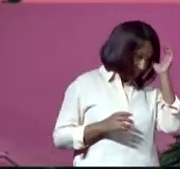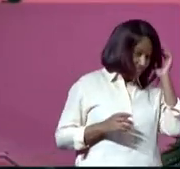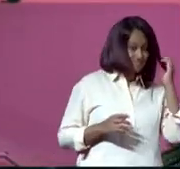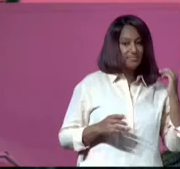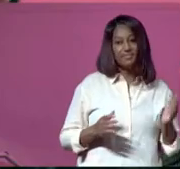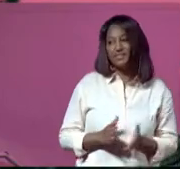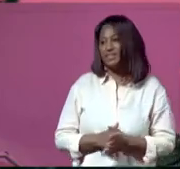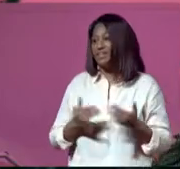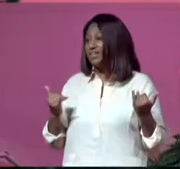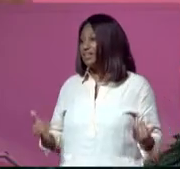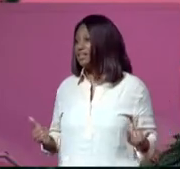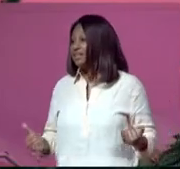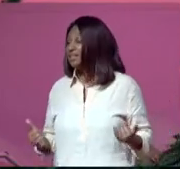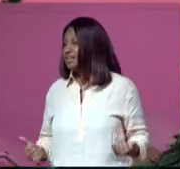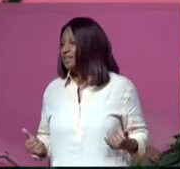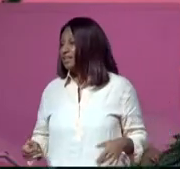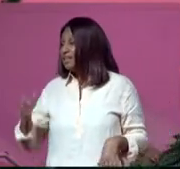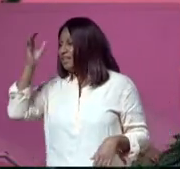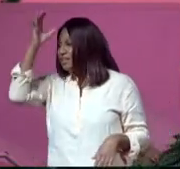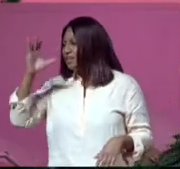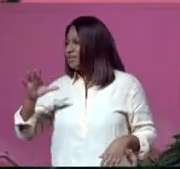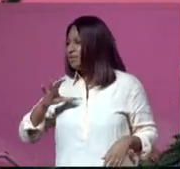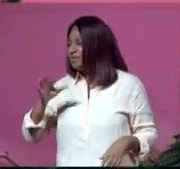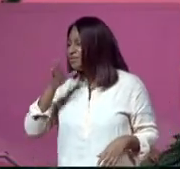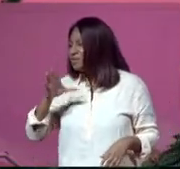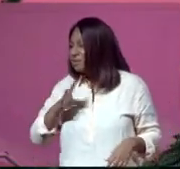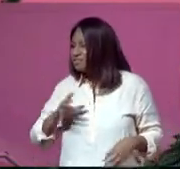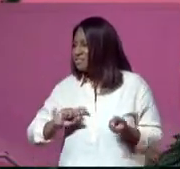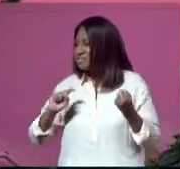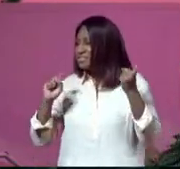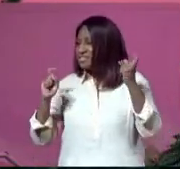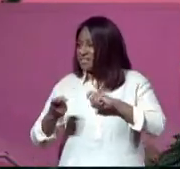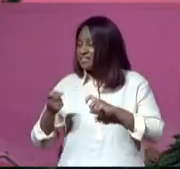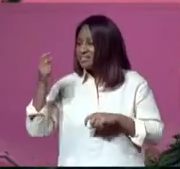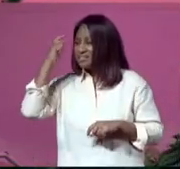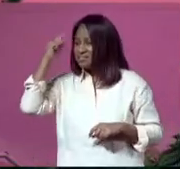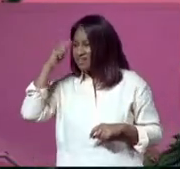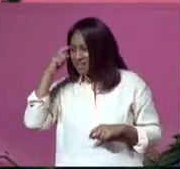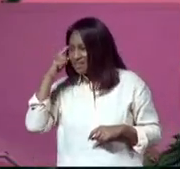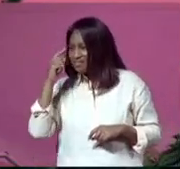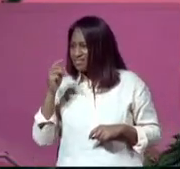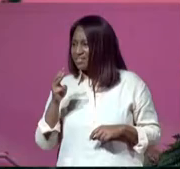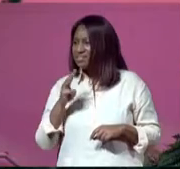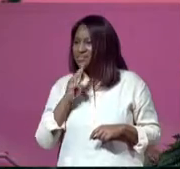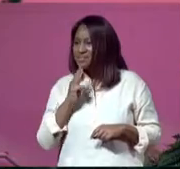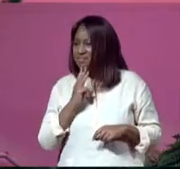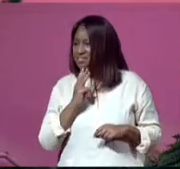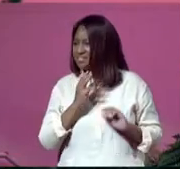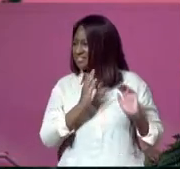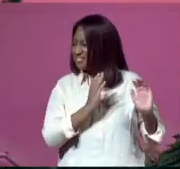She dropped it, and some of y'all need to drop it today. Some of y'all need to leave it today.